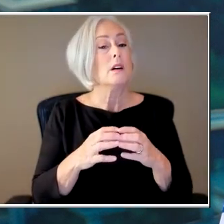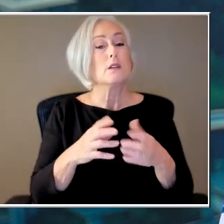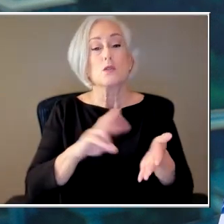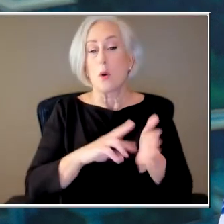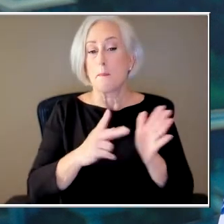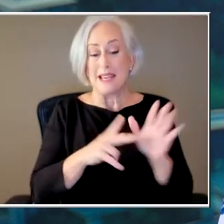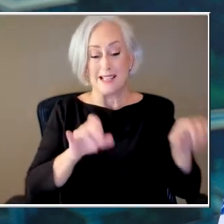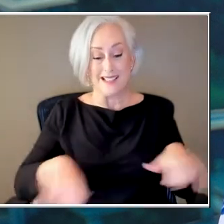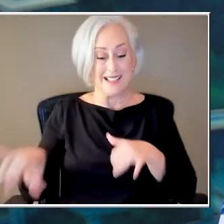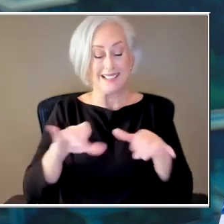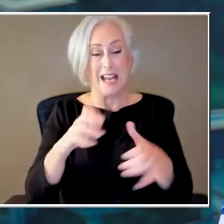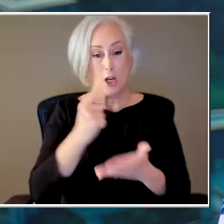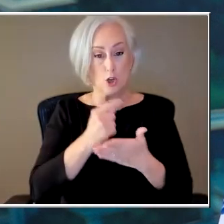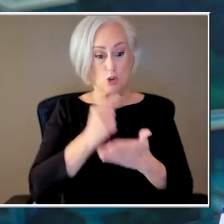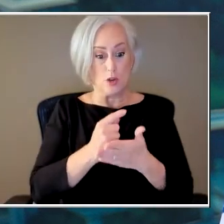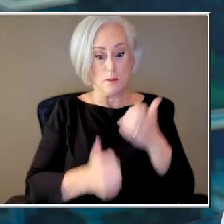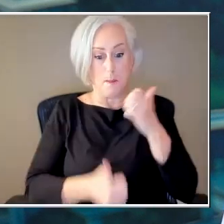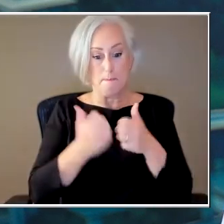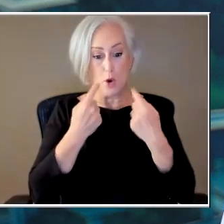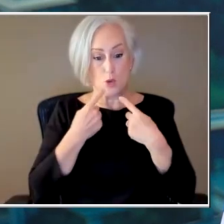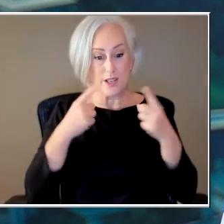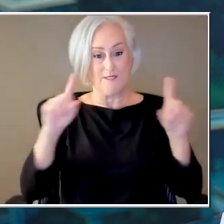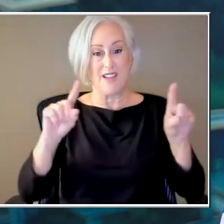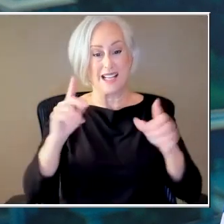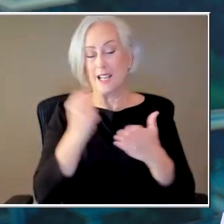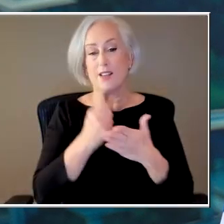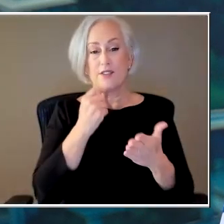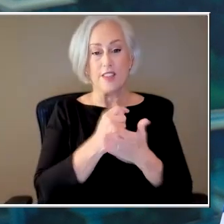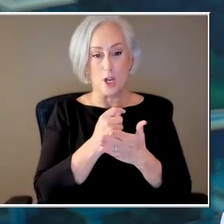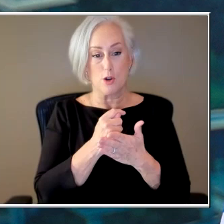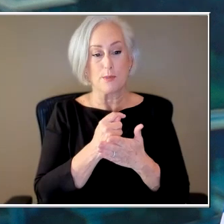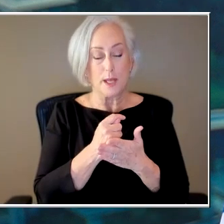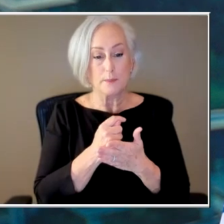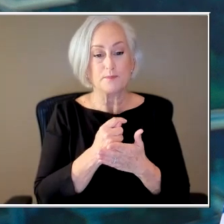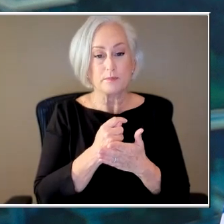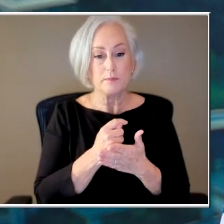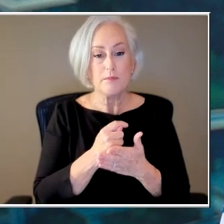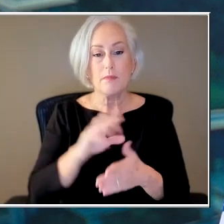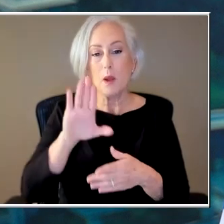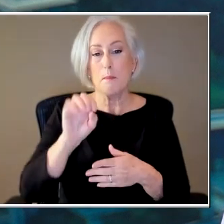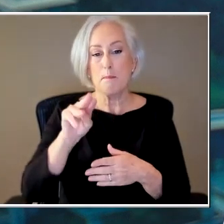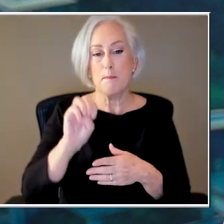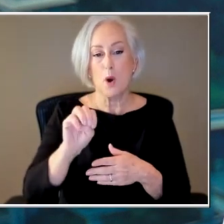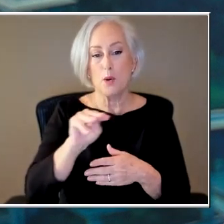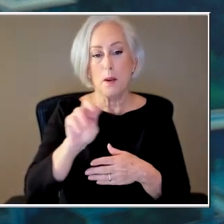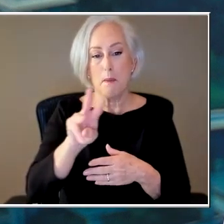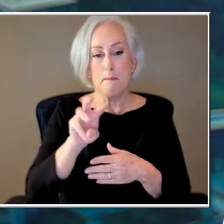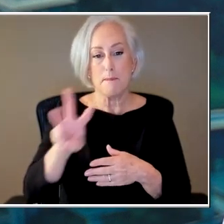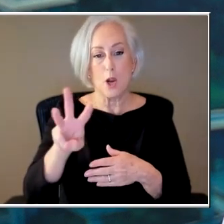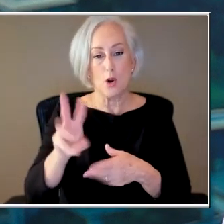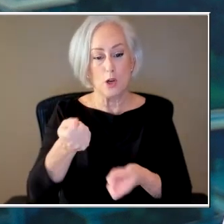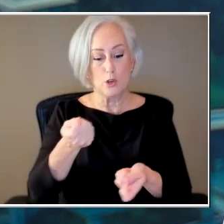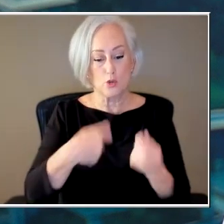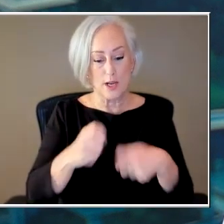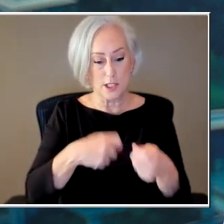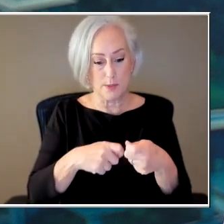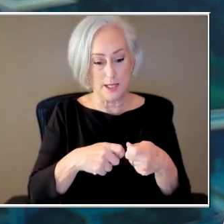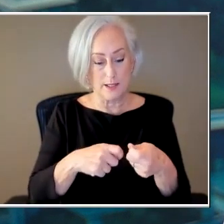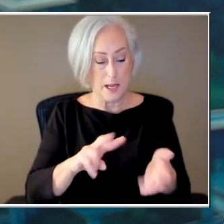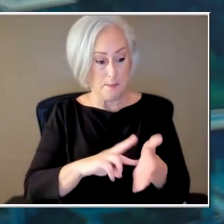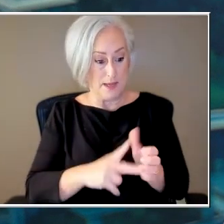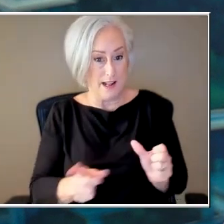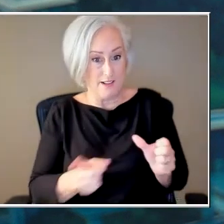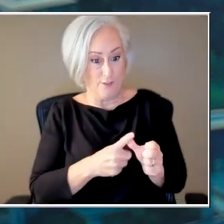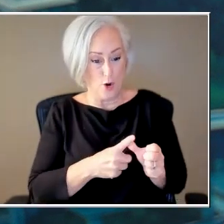most effective therapies and a potentially curative therapy is a bone marrow transplant. And so we give patients very intensive chemotherapy, as was the case